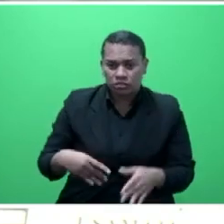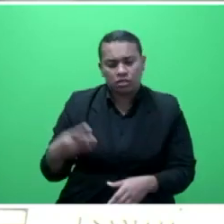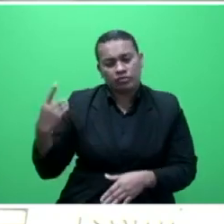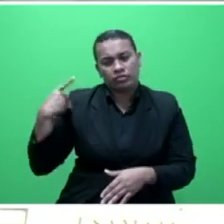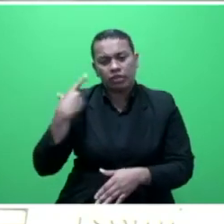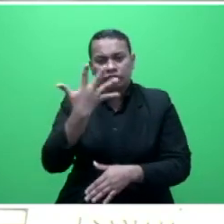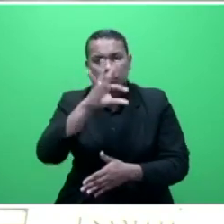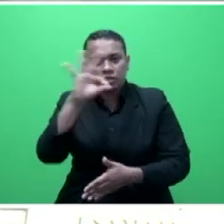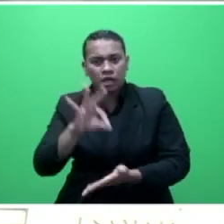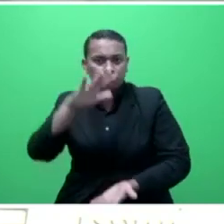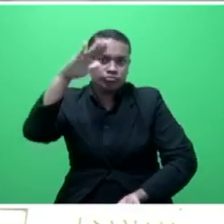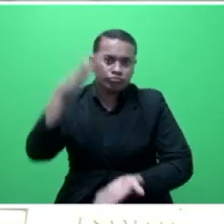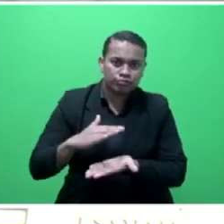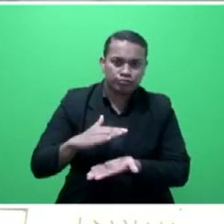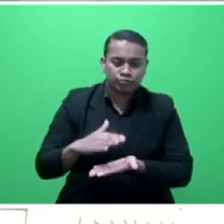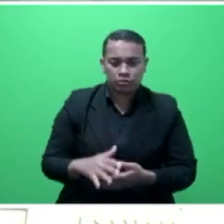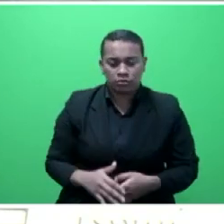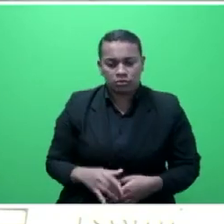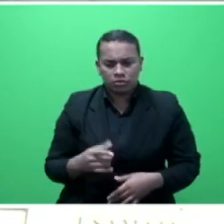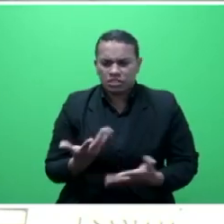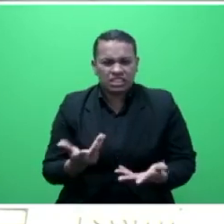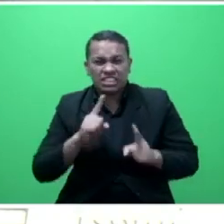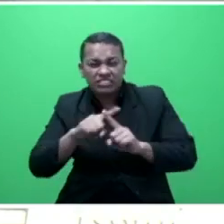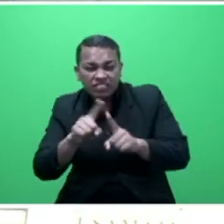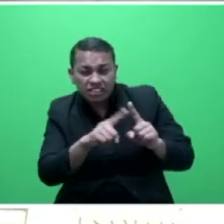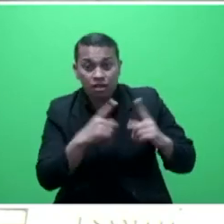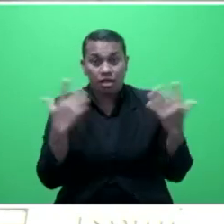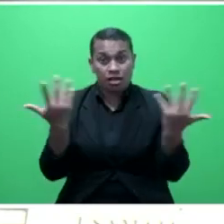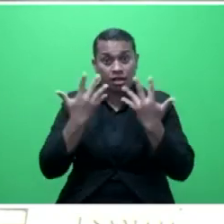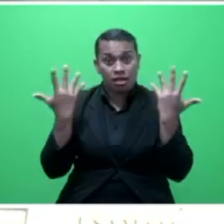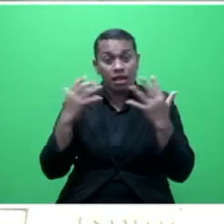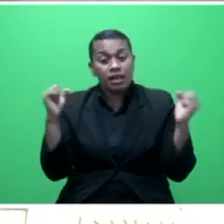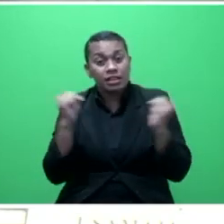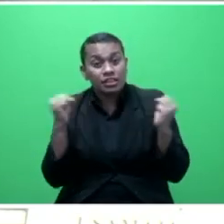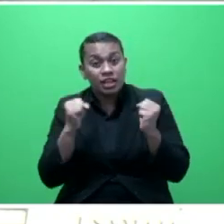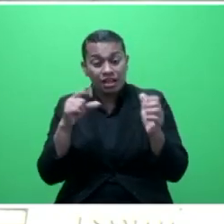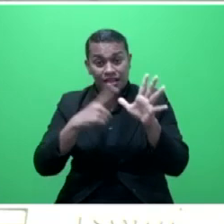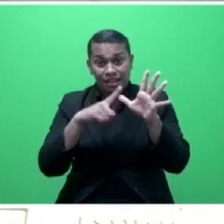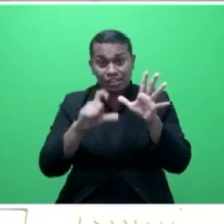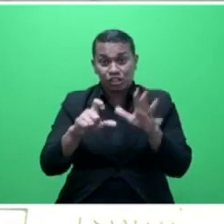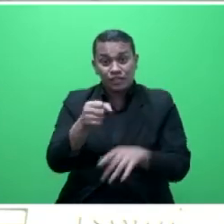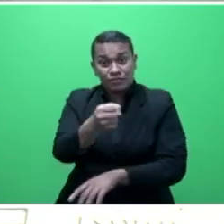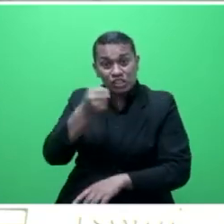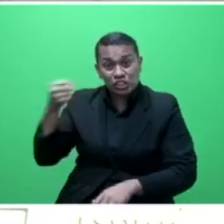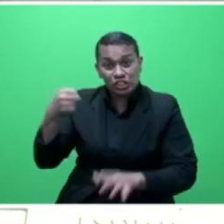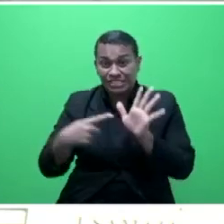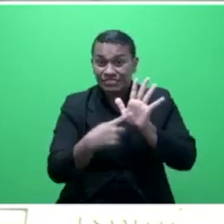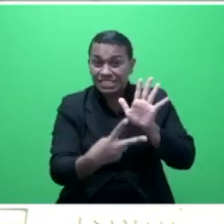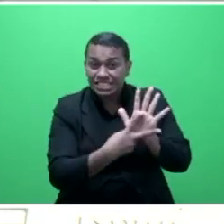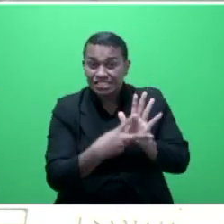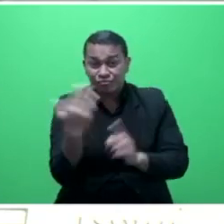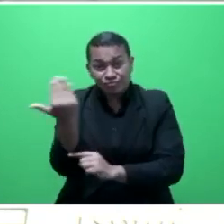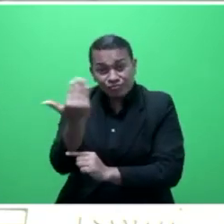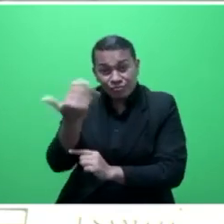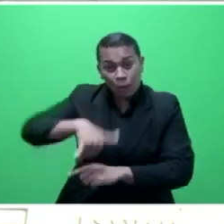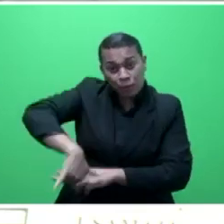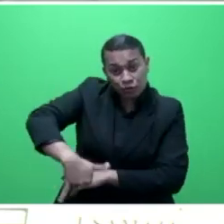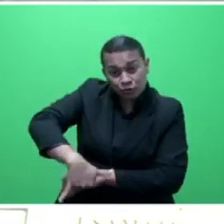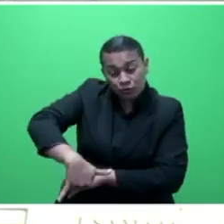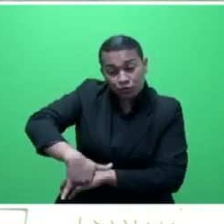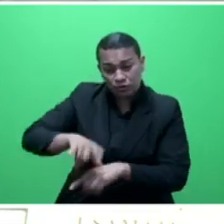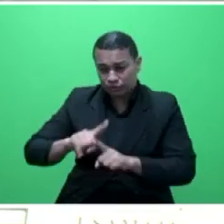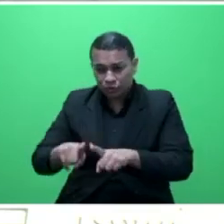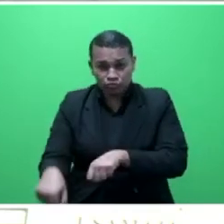range of white goods, including air conditioners, refrigerators, televisions, washing machines, dryers, dishwashers, microwaves, lawnmowers, hair